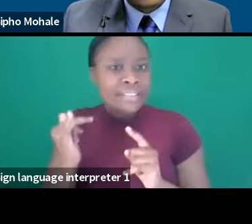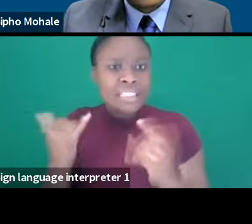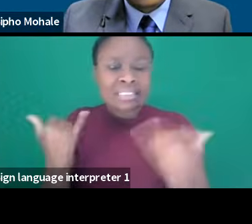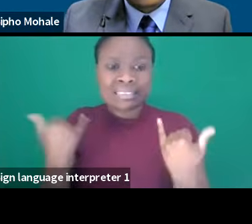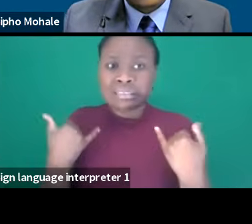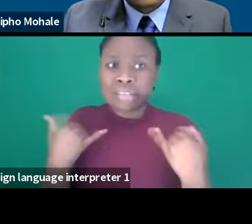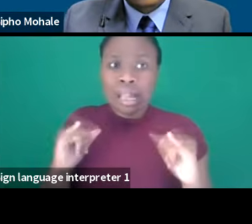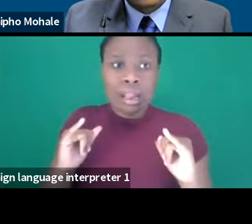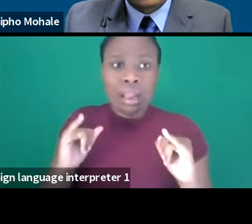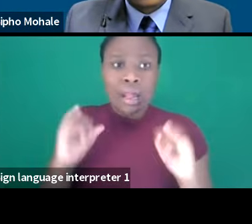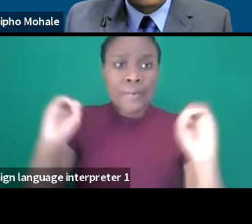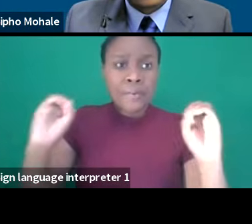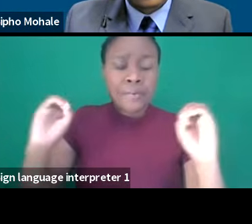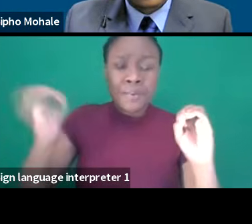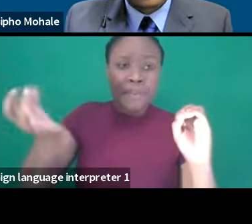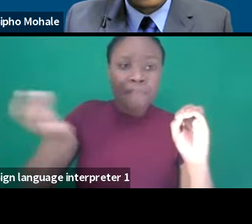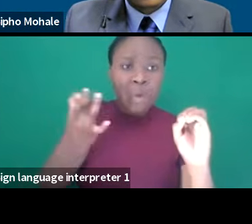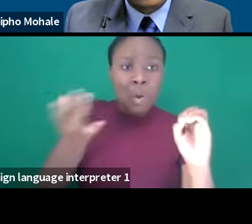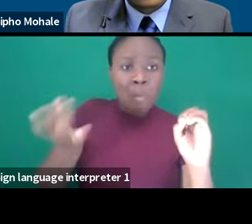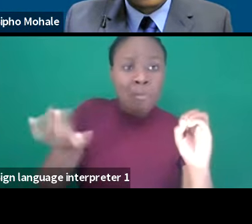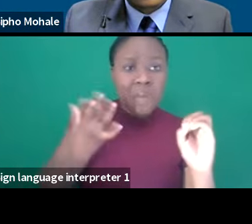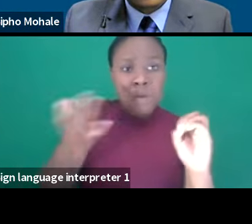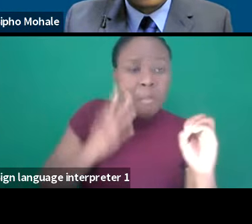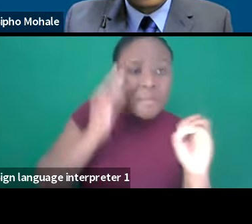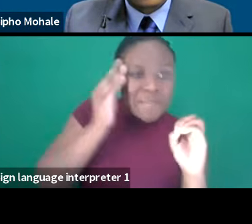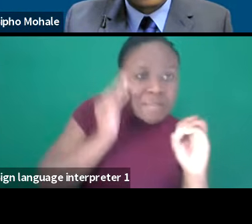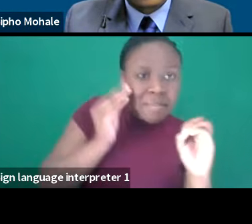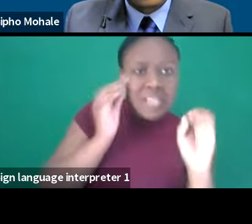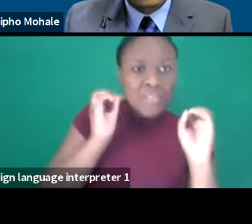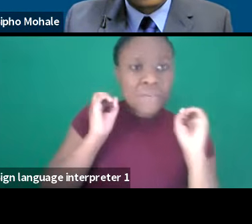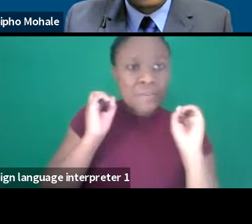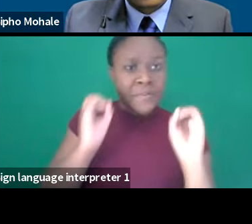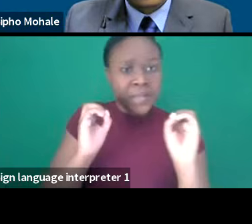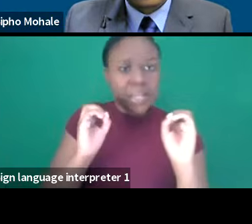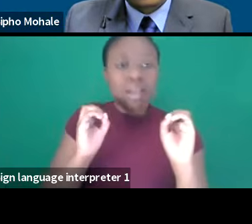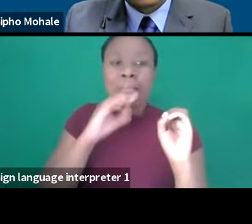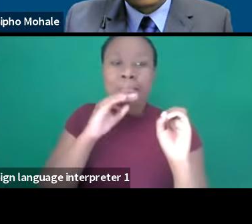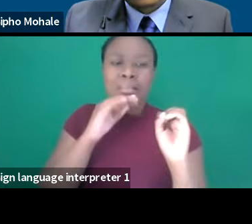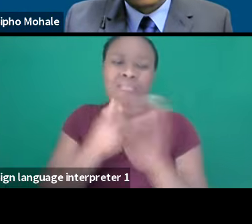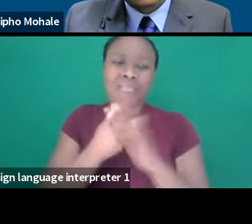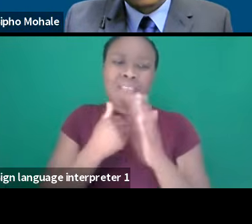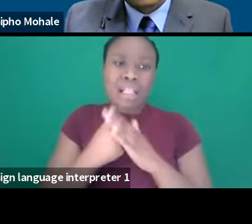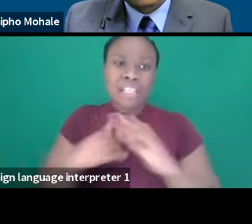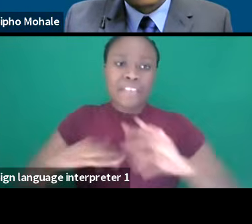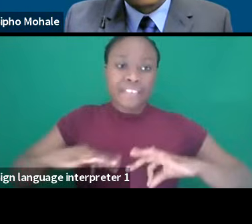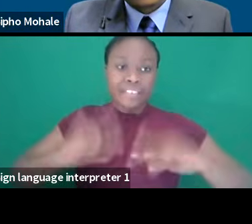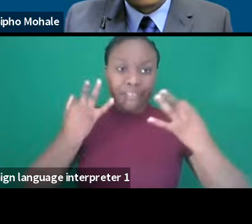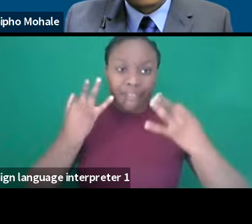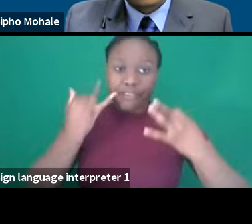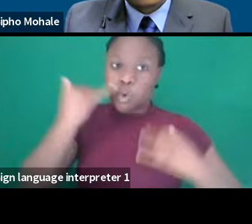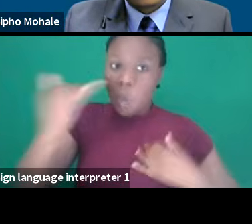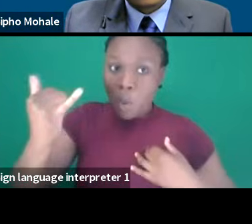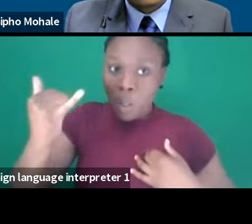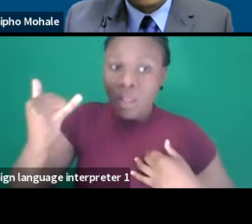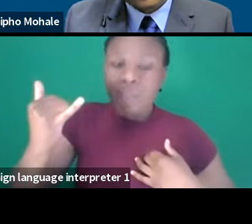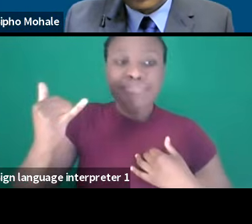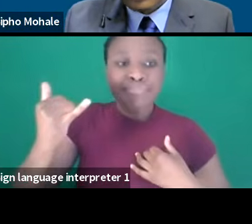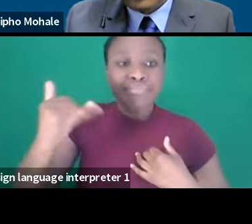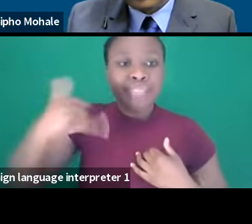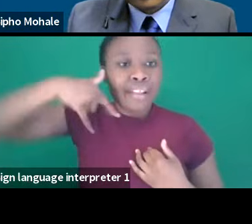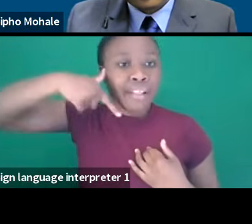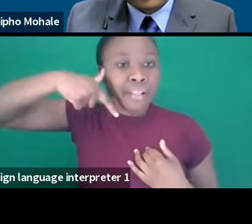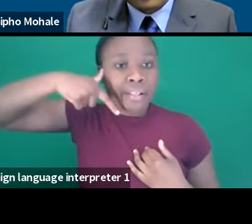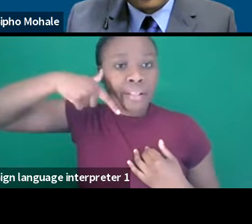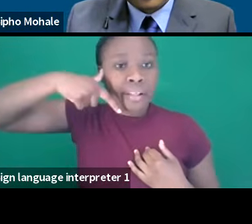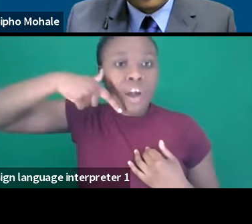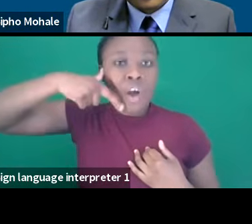all, the taxpayer can simply call the contact center just to inquire if the contact details are